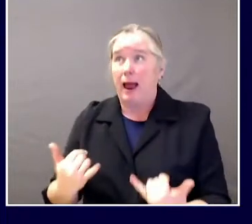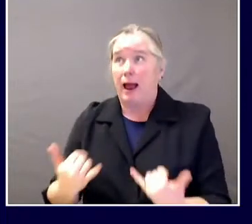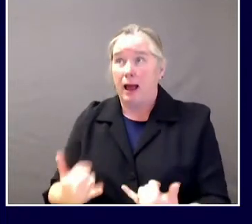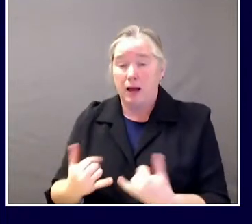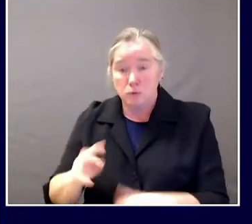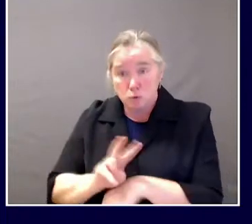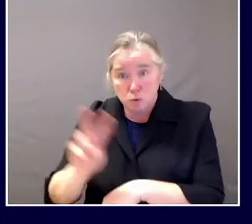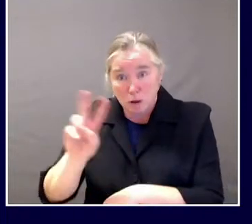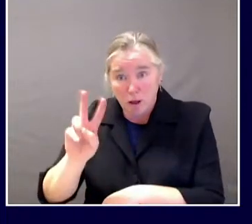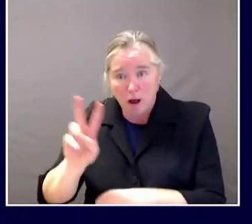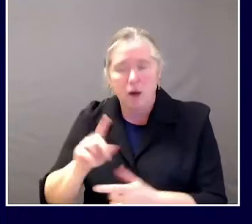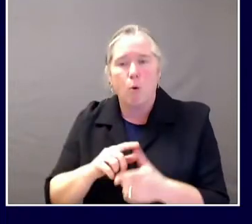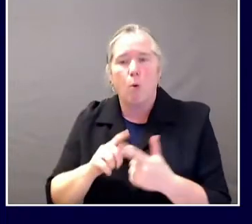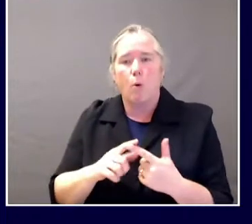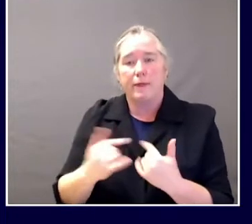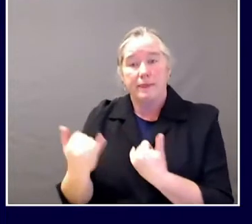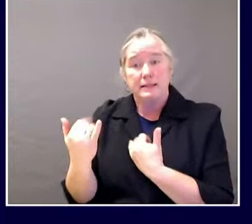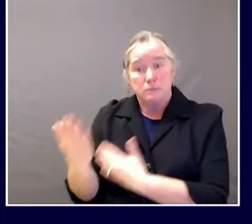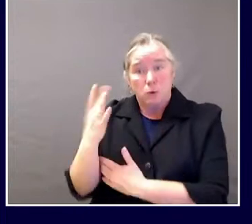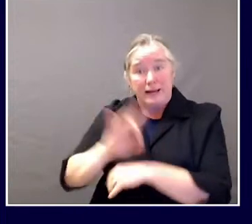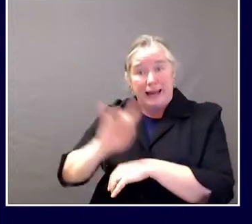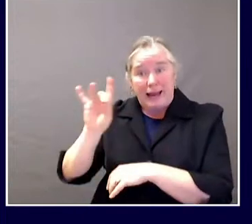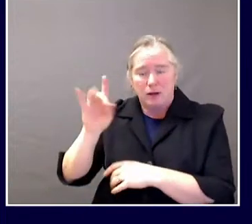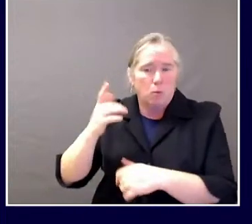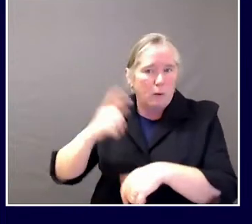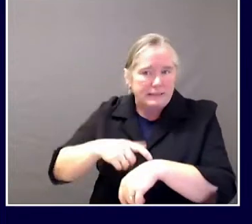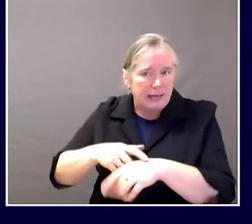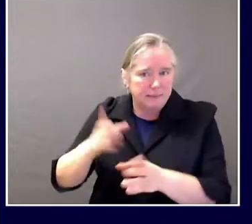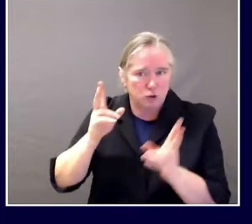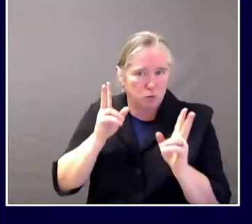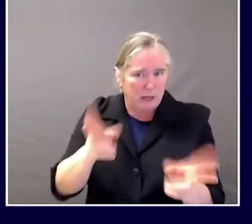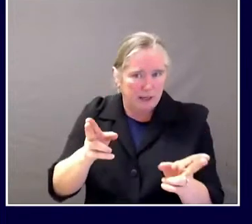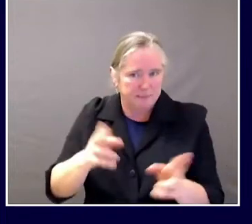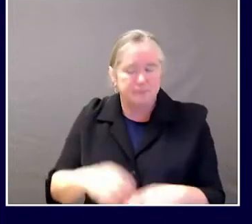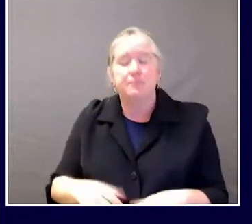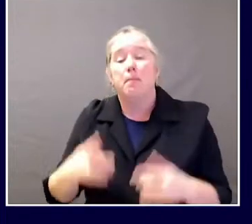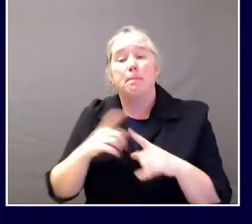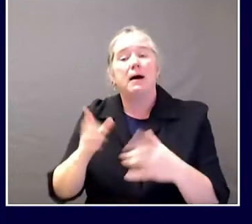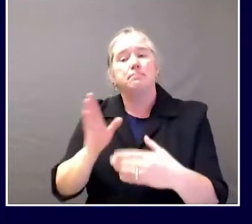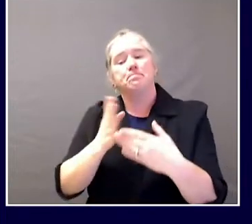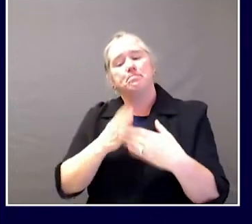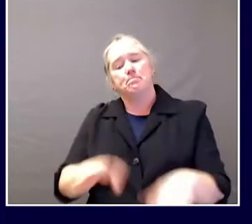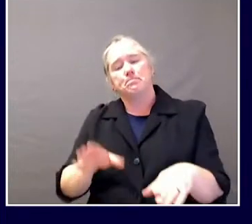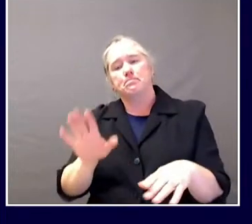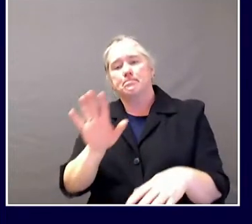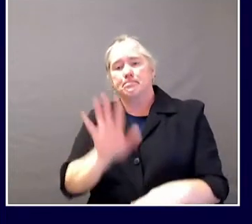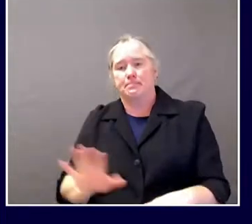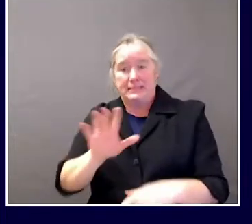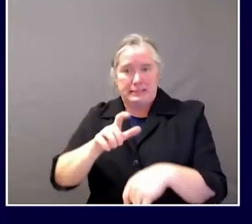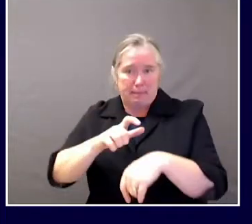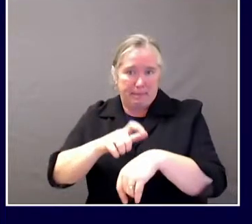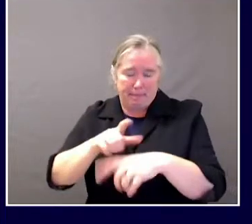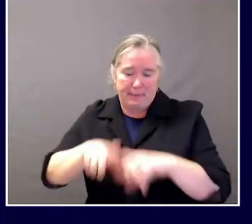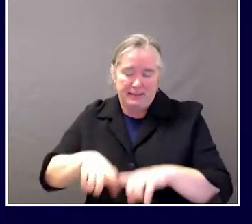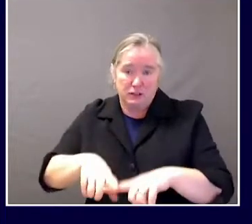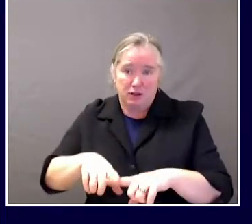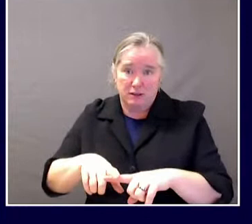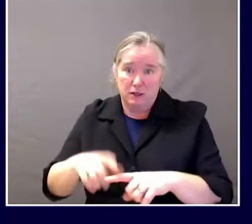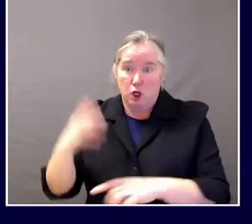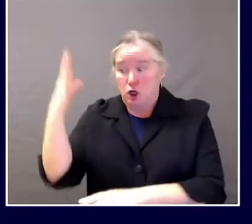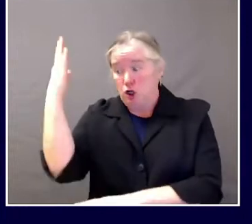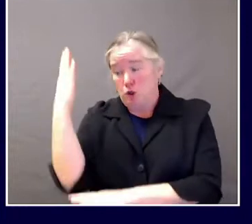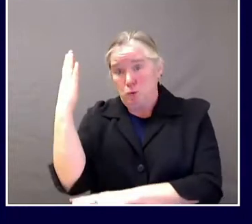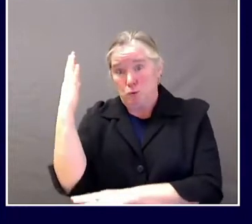Maine CDC's control, 82 to 93%, again, depending on whether you cut it off at noon